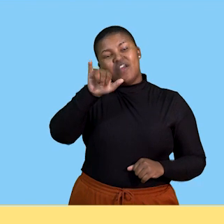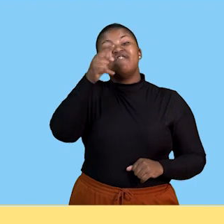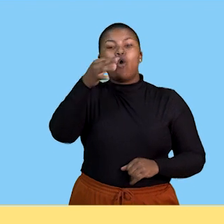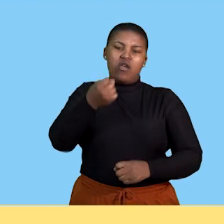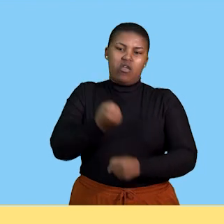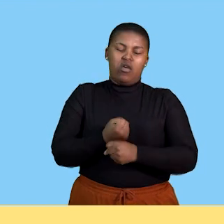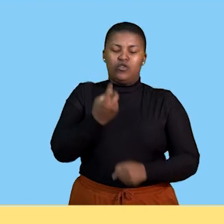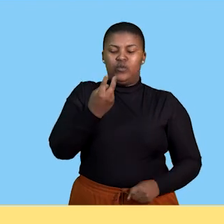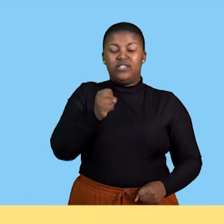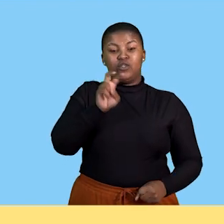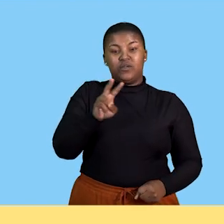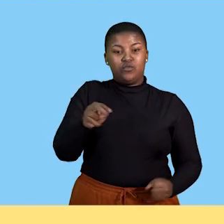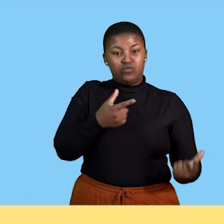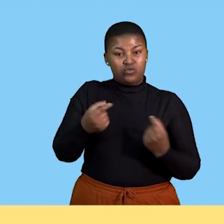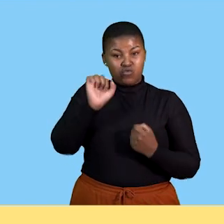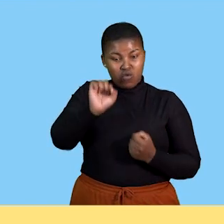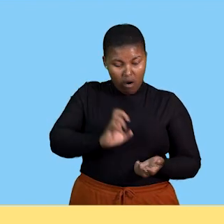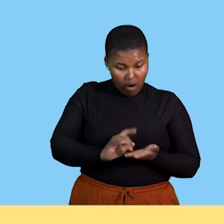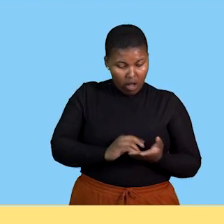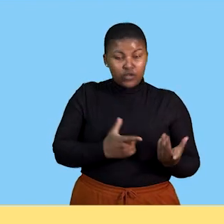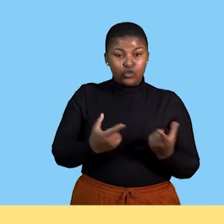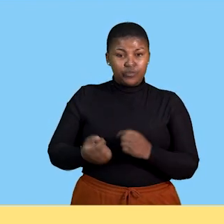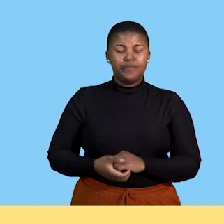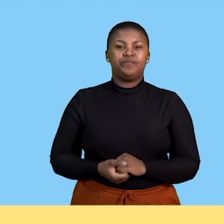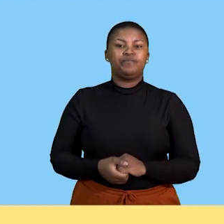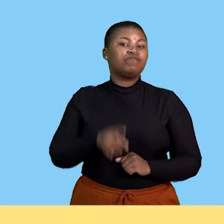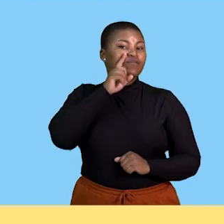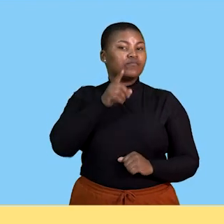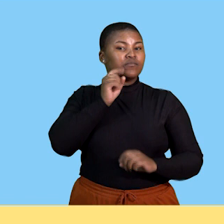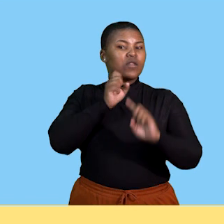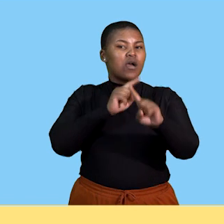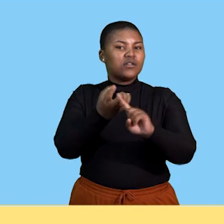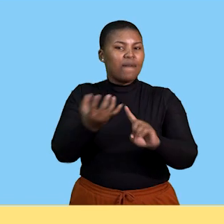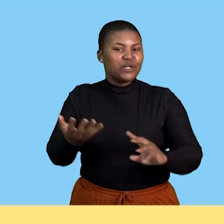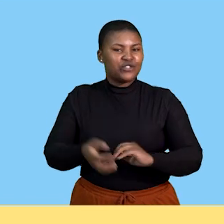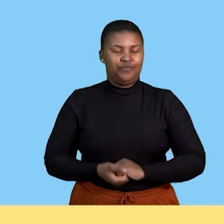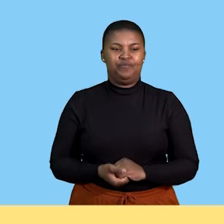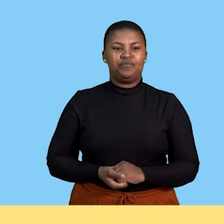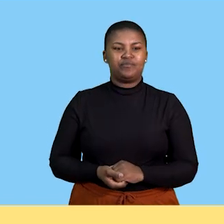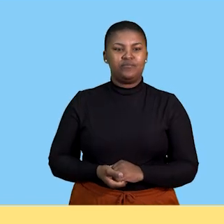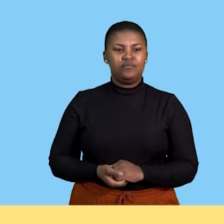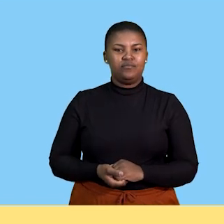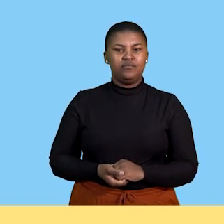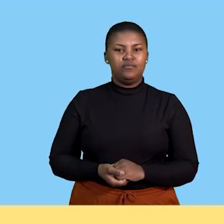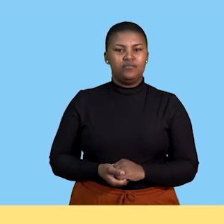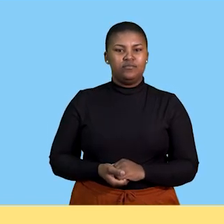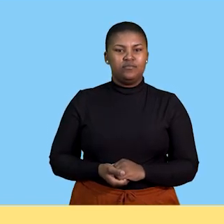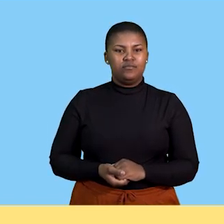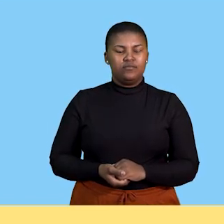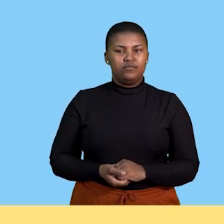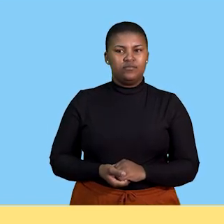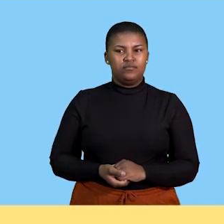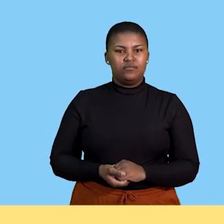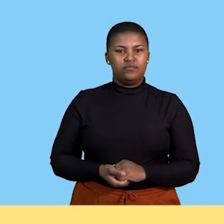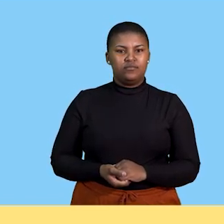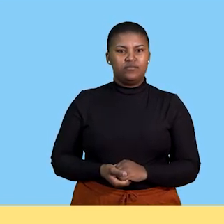2022. And if you punch that on your calculator, let's see how much you will get. I'll count out the figures again